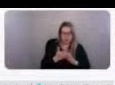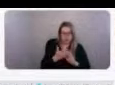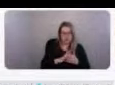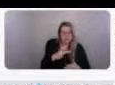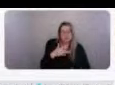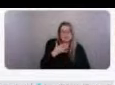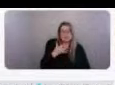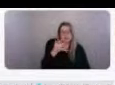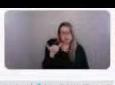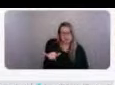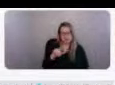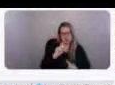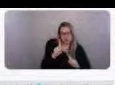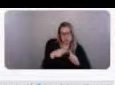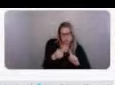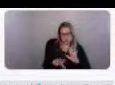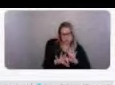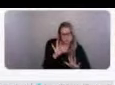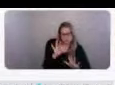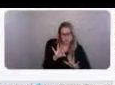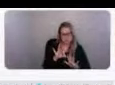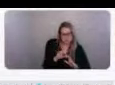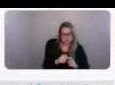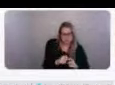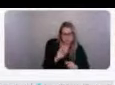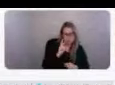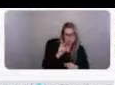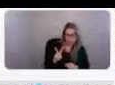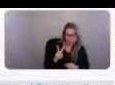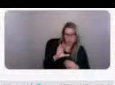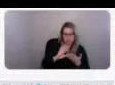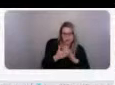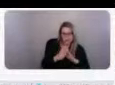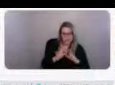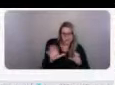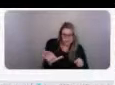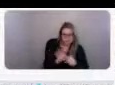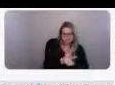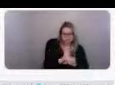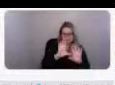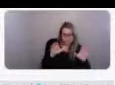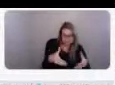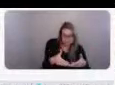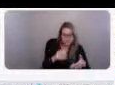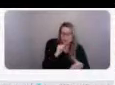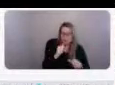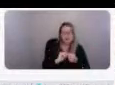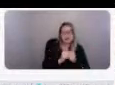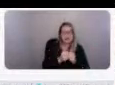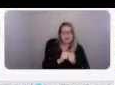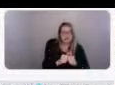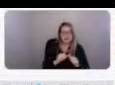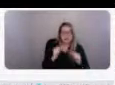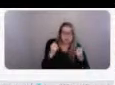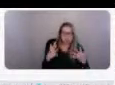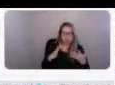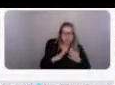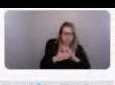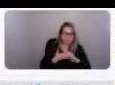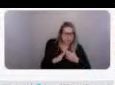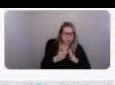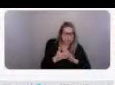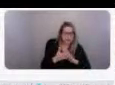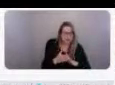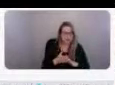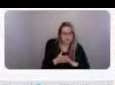feel that when we choose to simply look at communities as a whole and not competitive i feel that a lot of communities and a